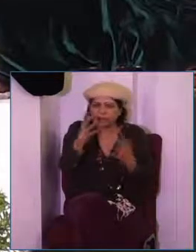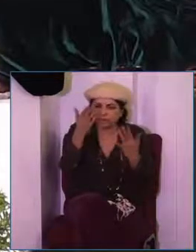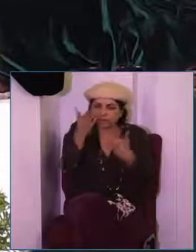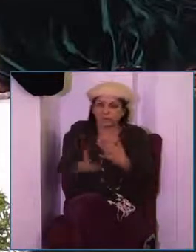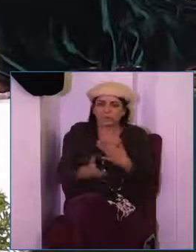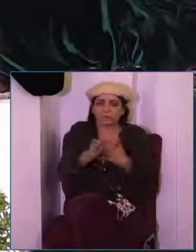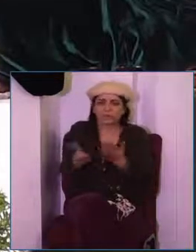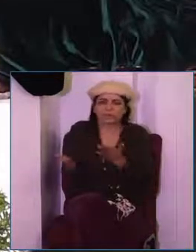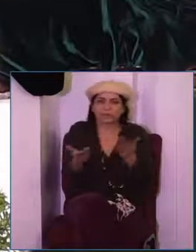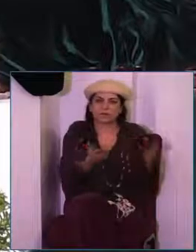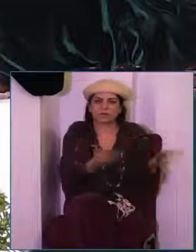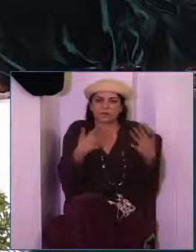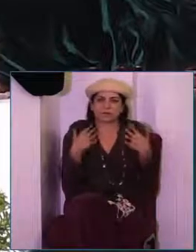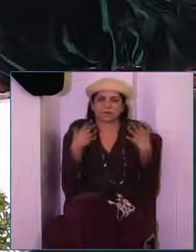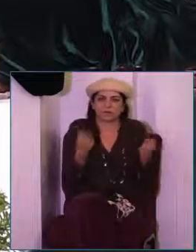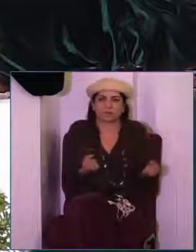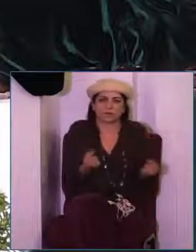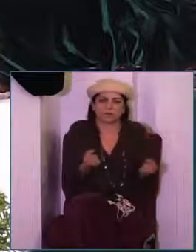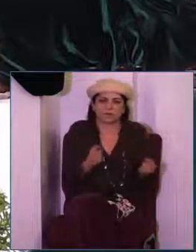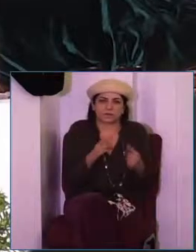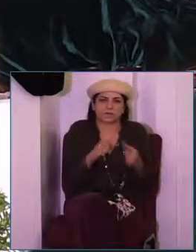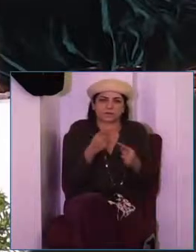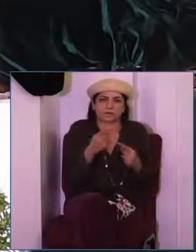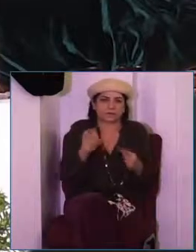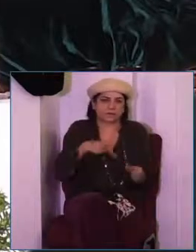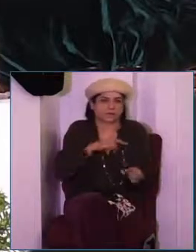we are in communion through